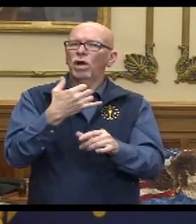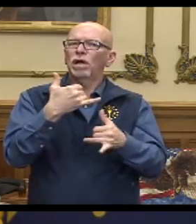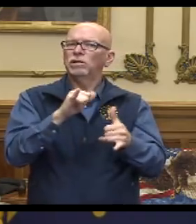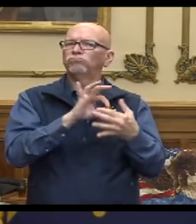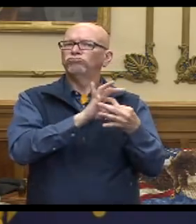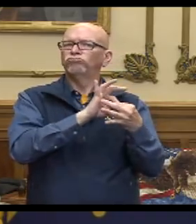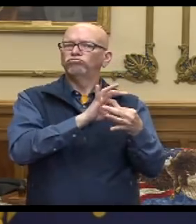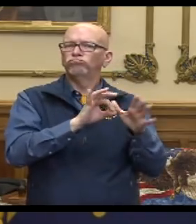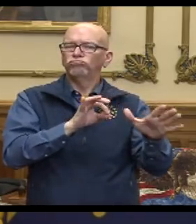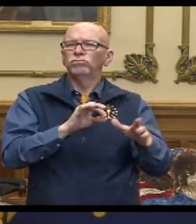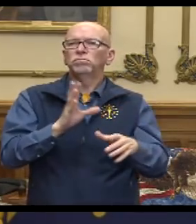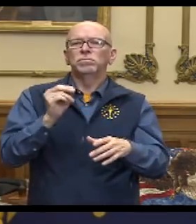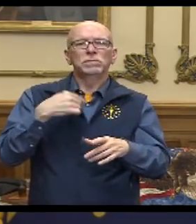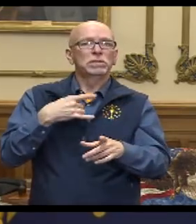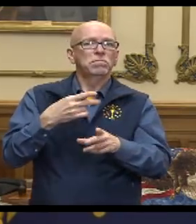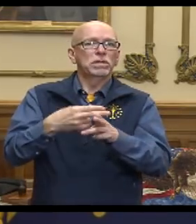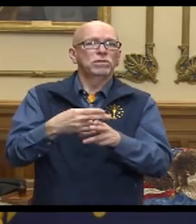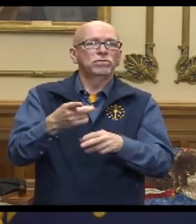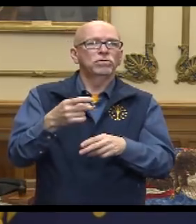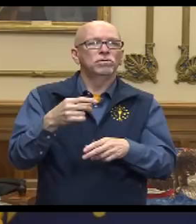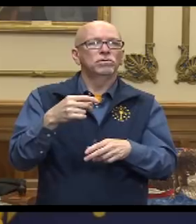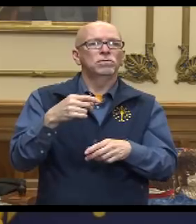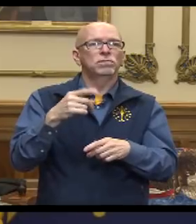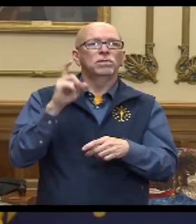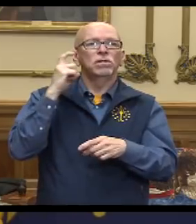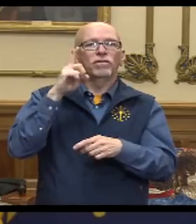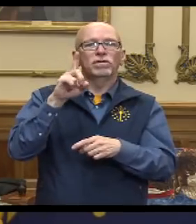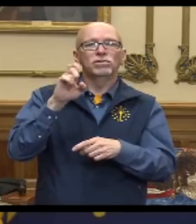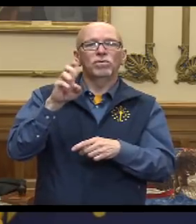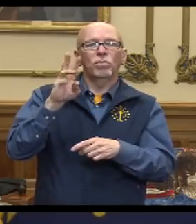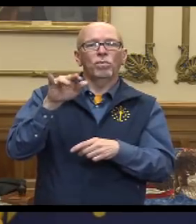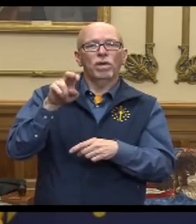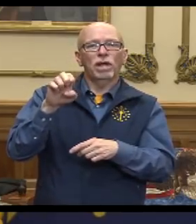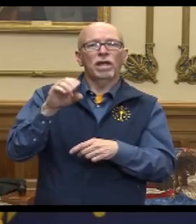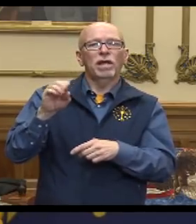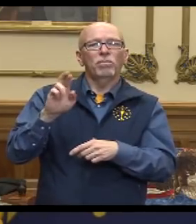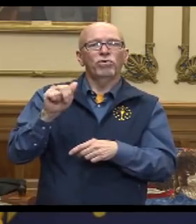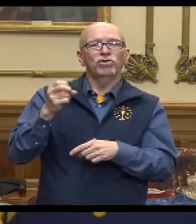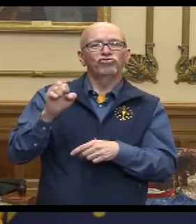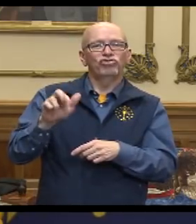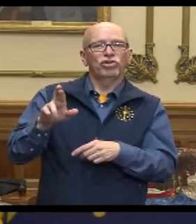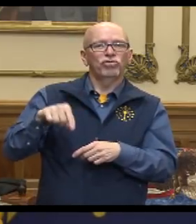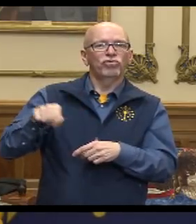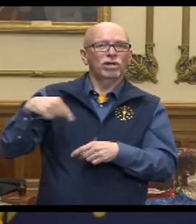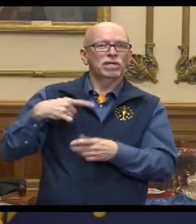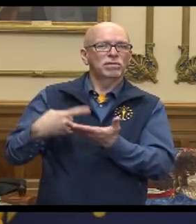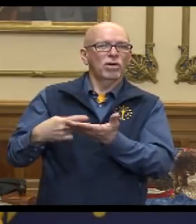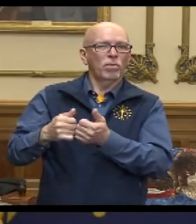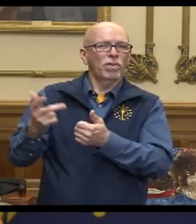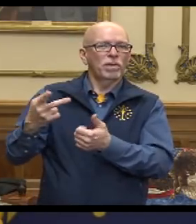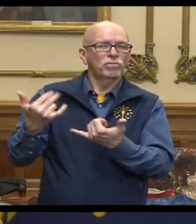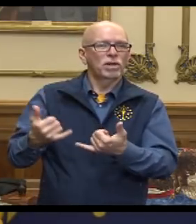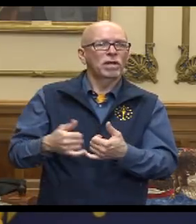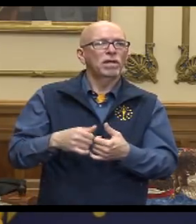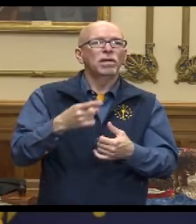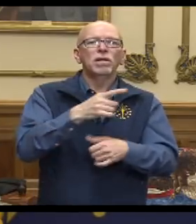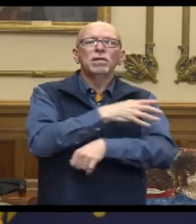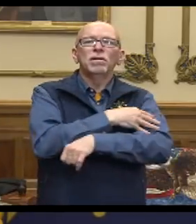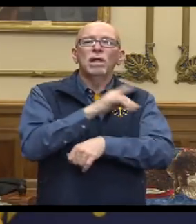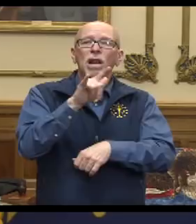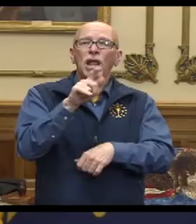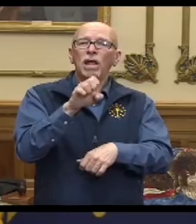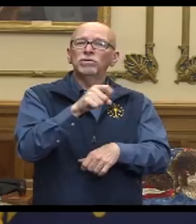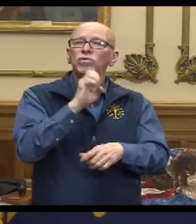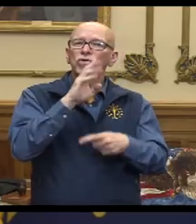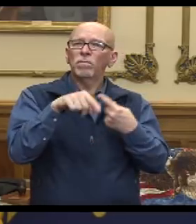and as I mentioned to Governor DeWine and Governor Beshear earlier today. Brigadier General Lyles, you want to talk